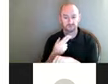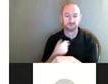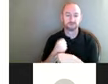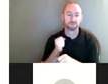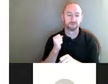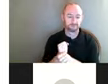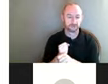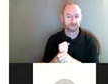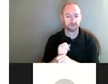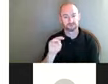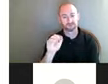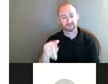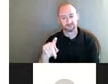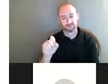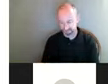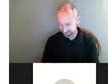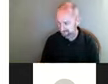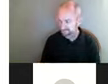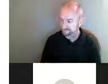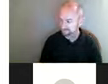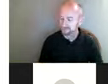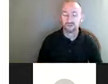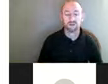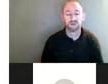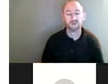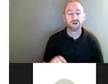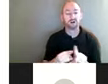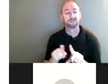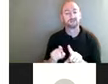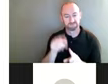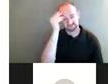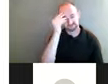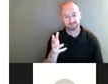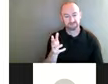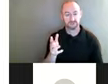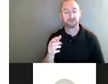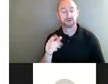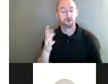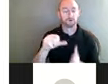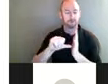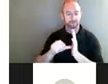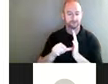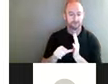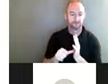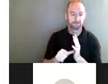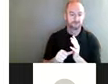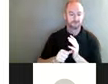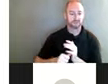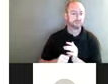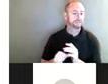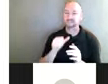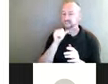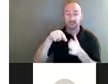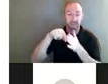maps. And just as a side note before I get too far, I want to point out in this talk, you know, it's going to be far from comprehensive in terms